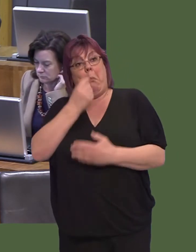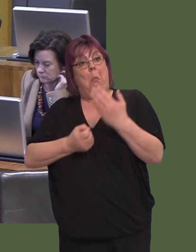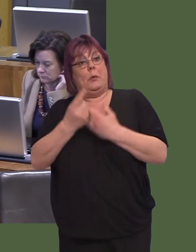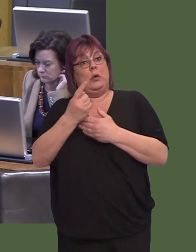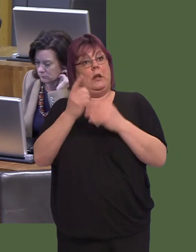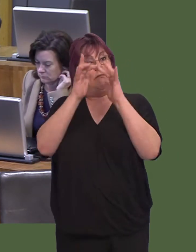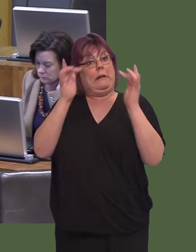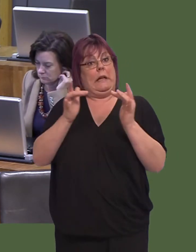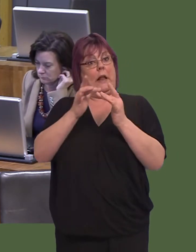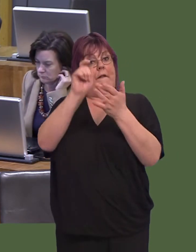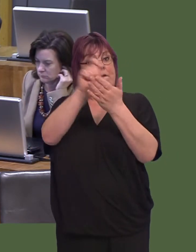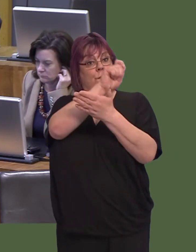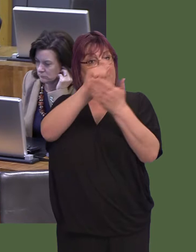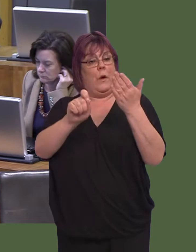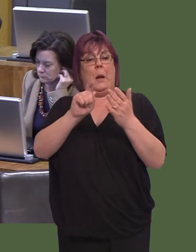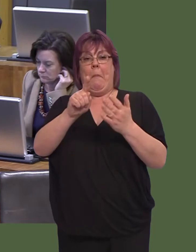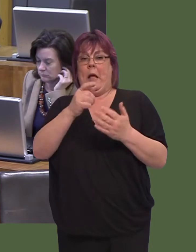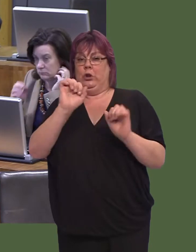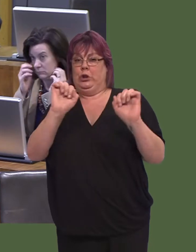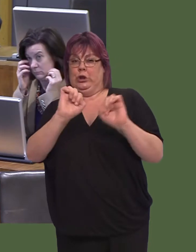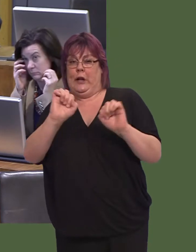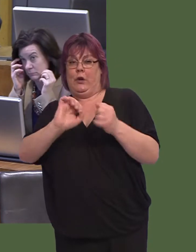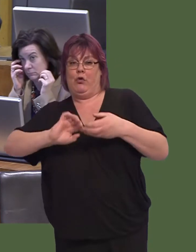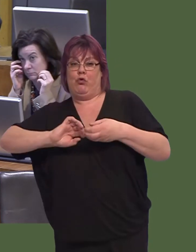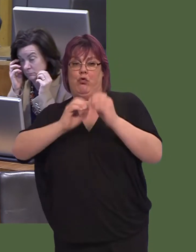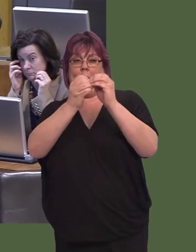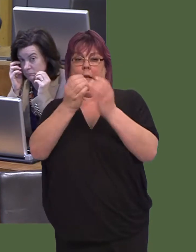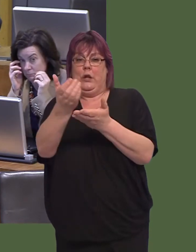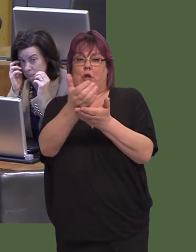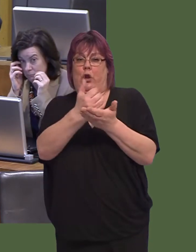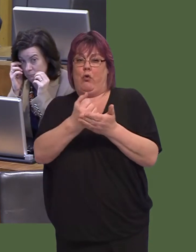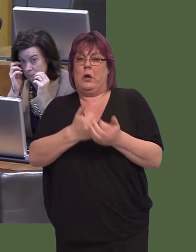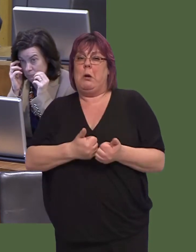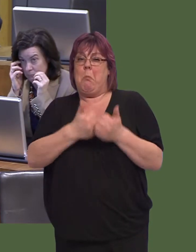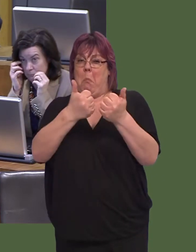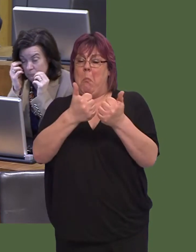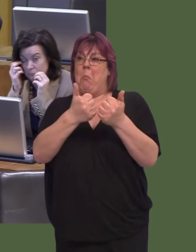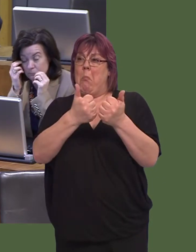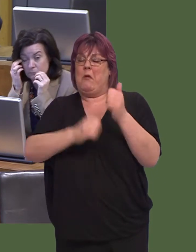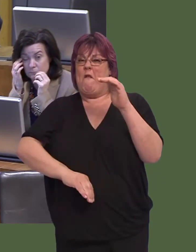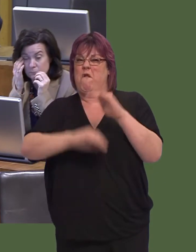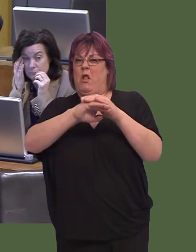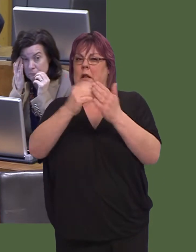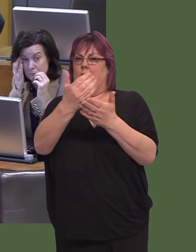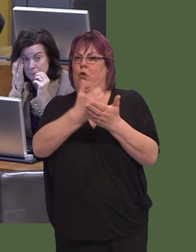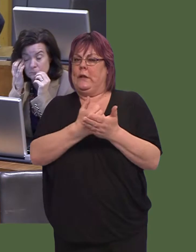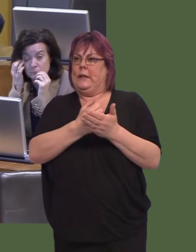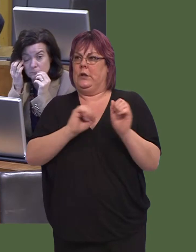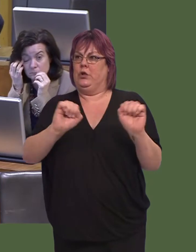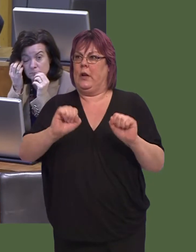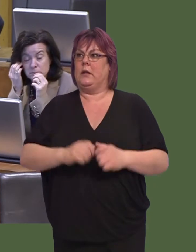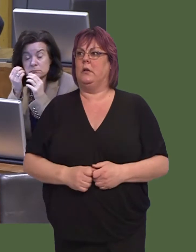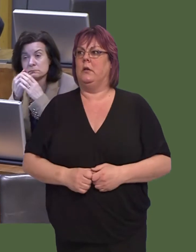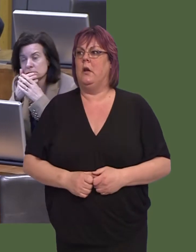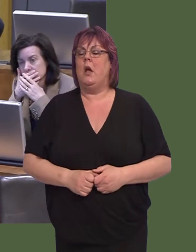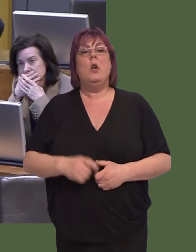of electronic voting, but I'm not convinced that the security yet exists to make sure that that system is robust, and I think that's where we need to go. So